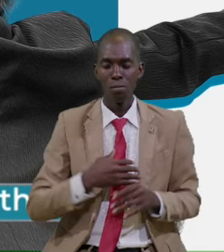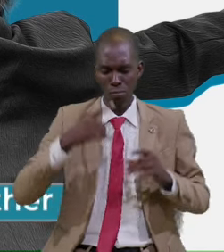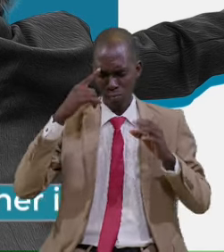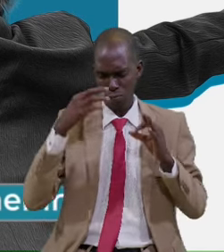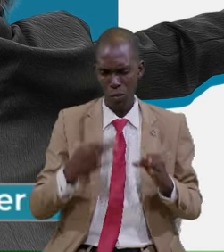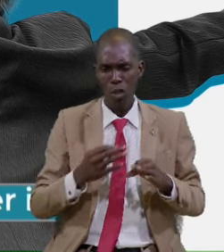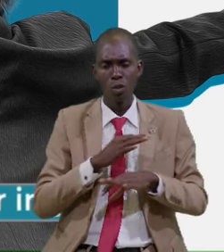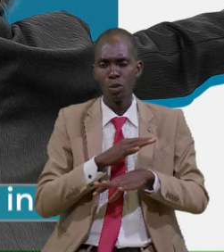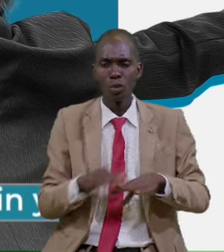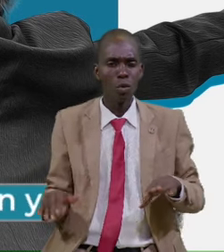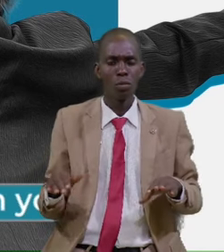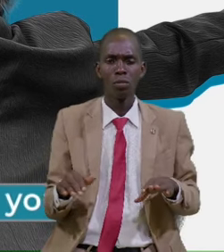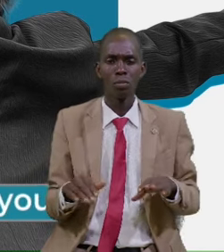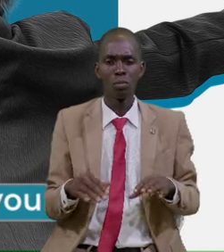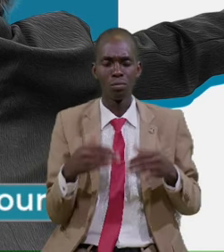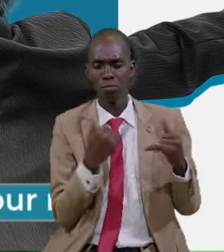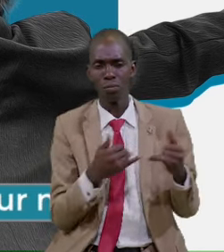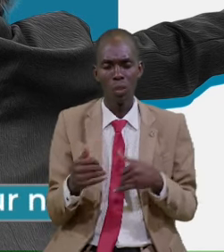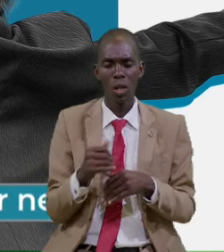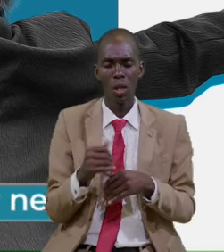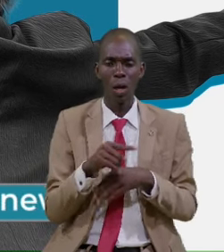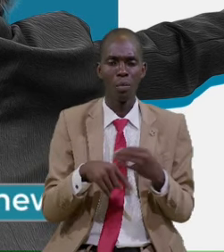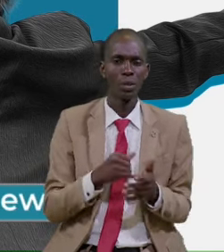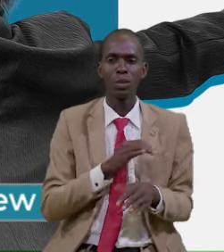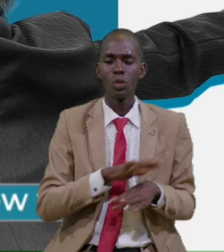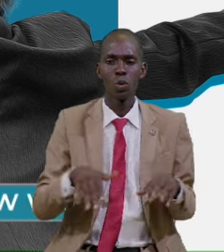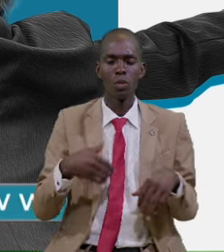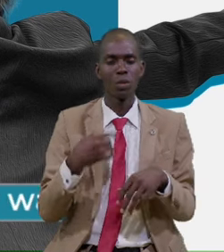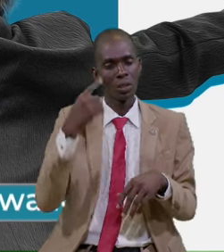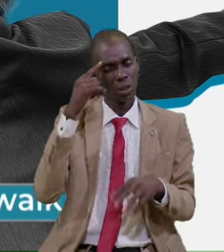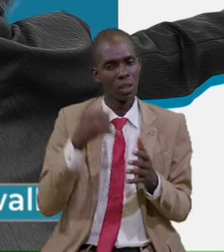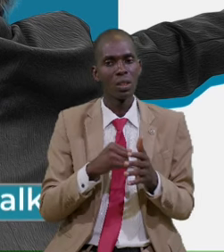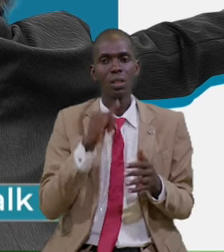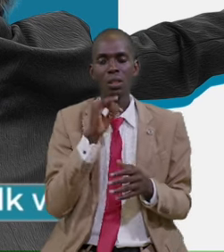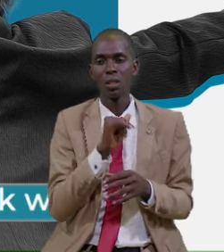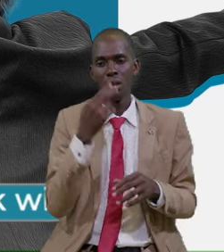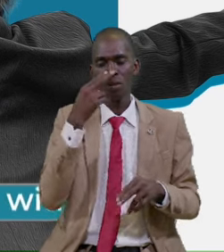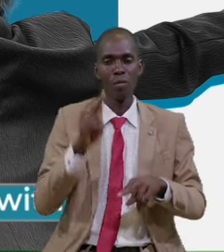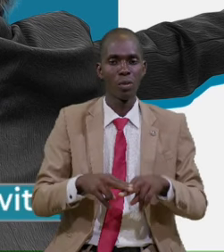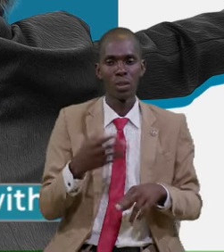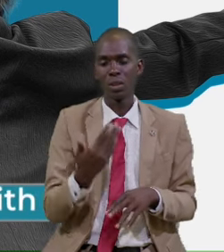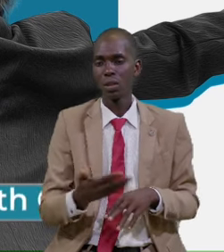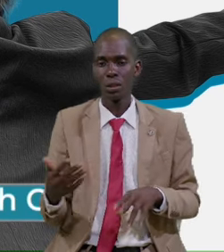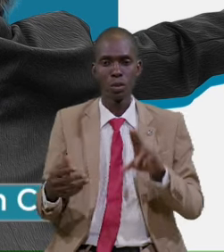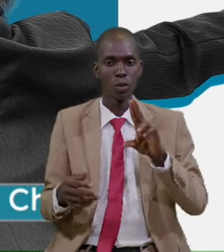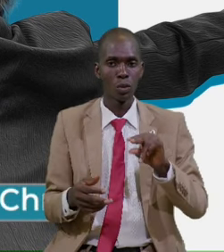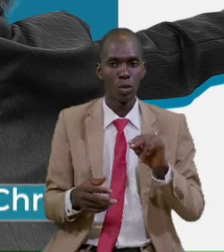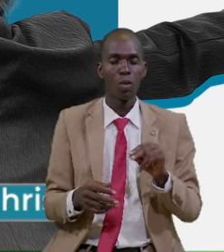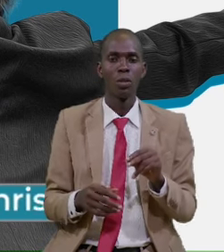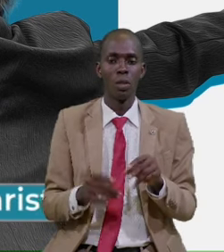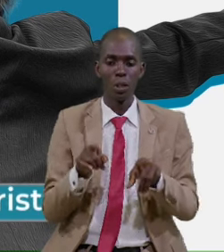up now and somehow the enemy is trying to tempt you not to provide information or to complete the